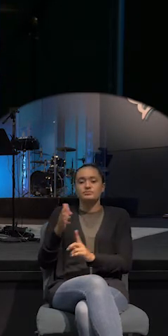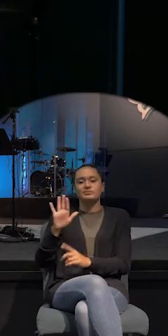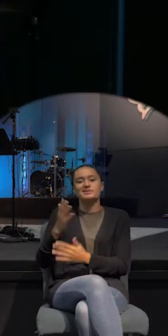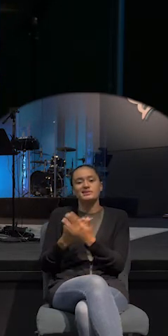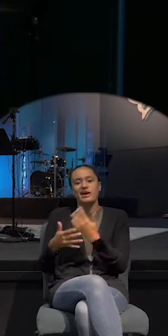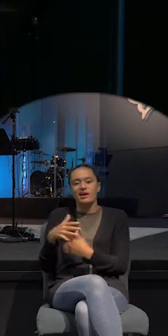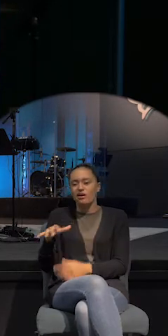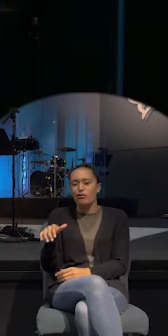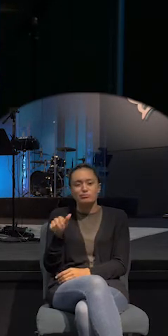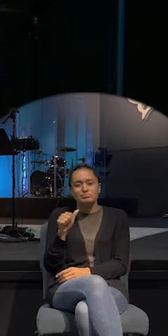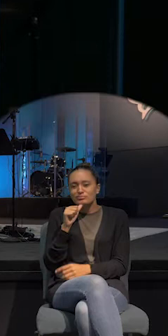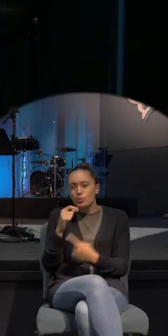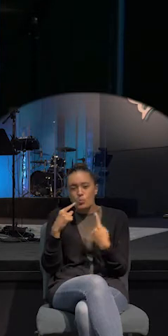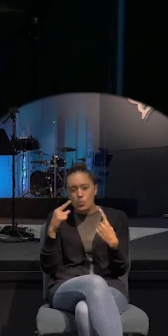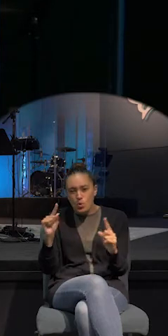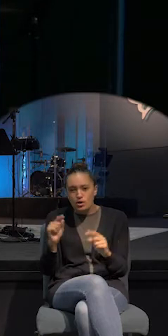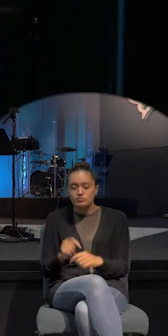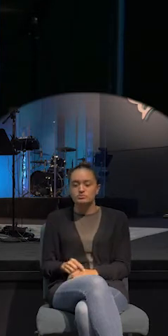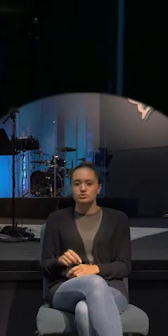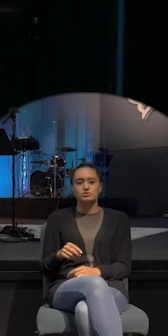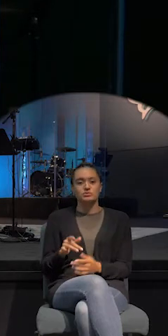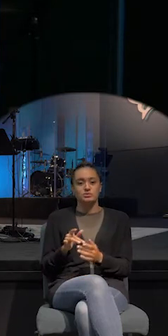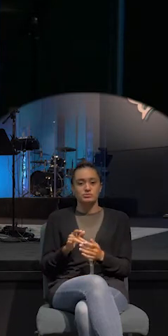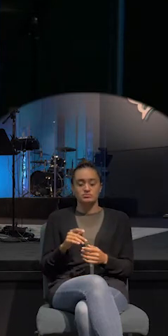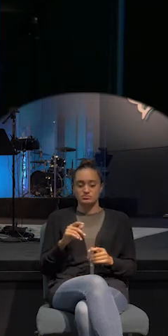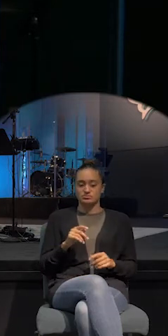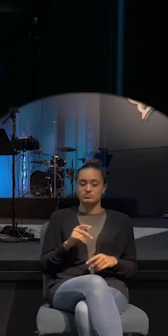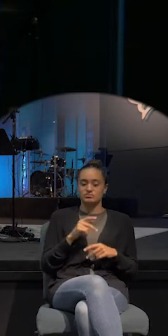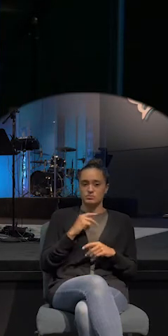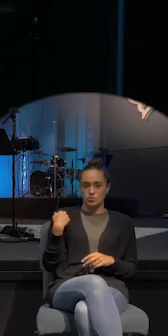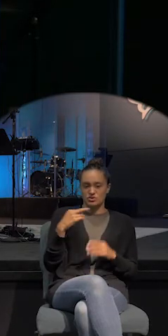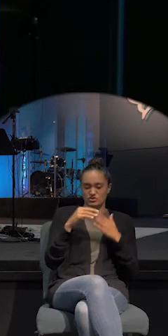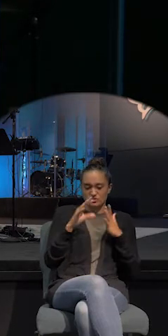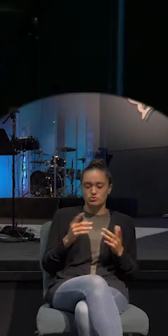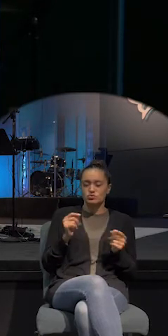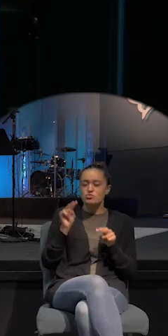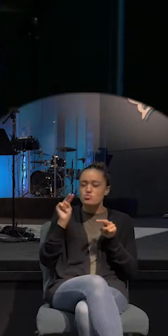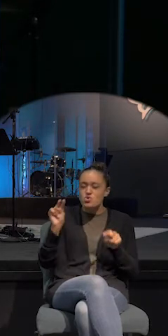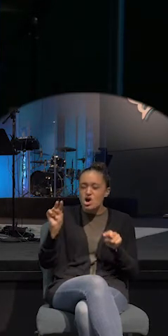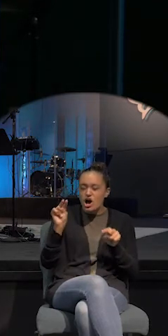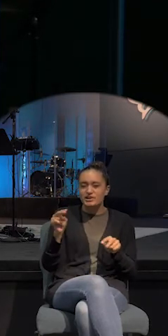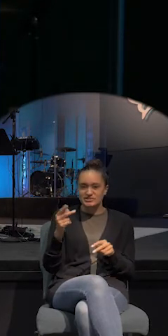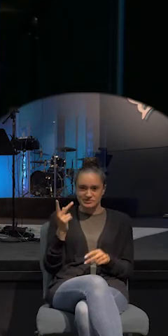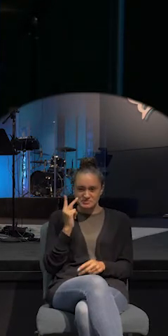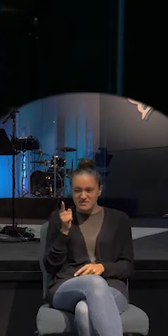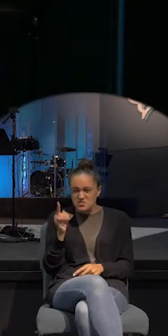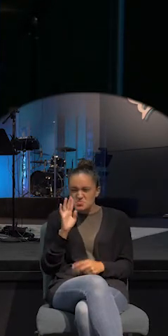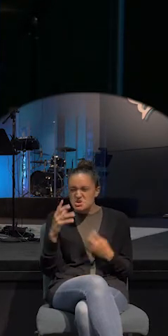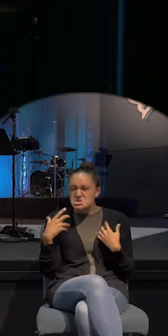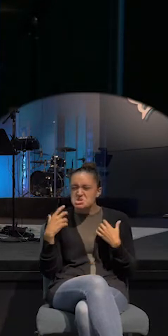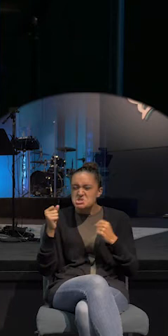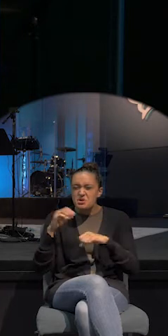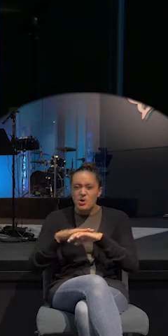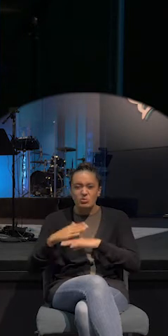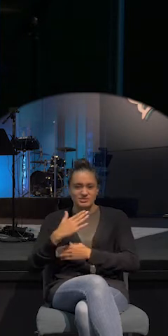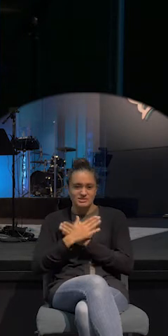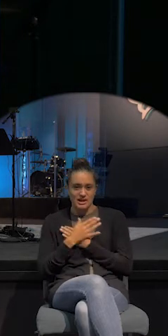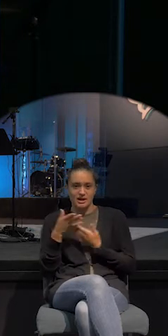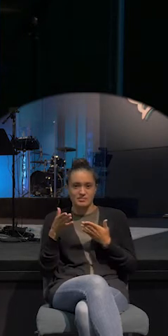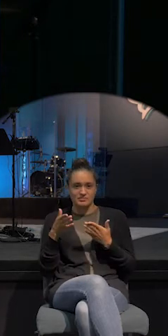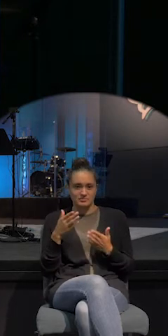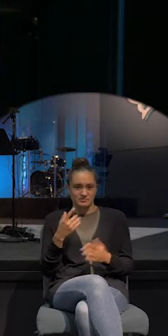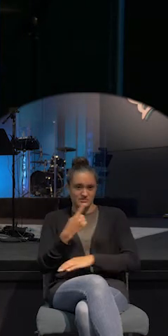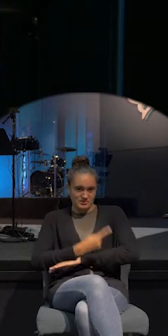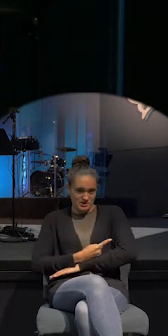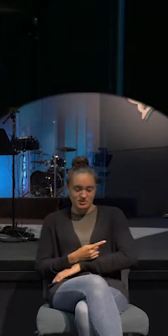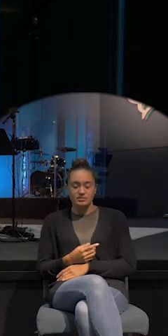hand. So they watched him closely, whether he would heal him on the Sabbath, so they might accuse him. And he said